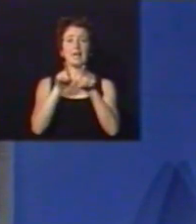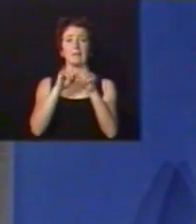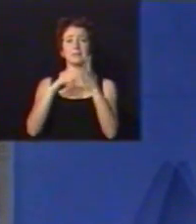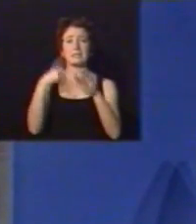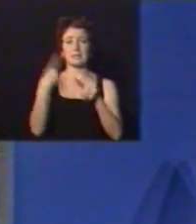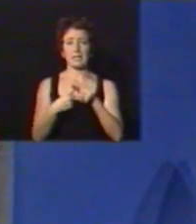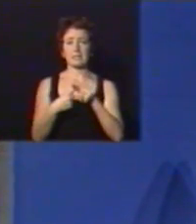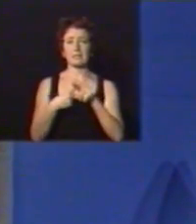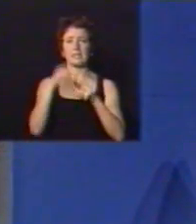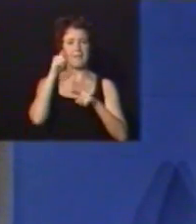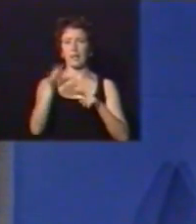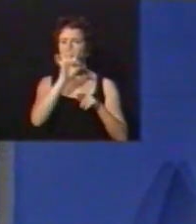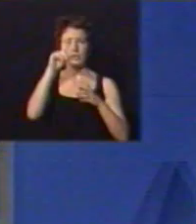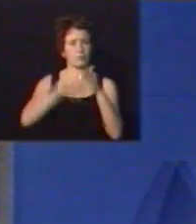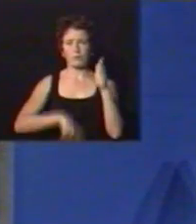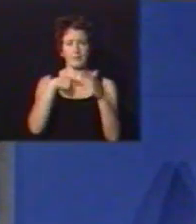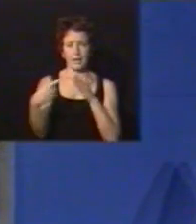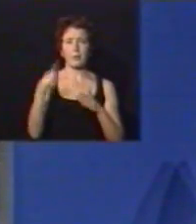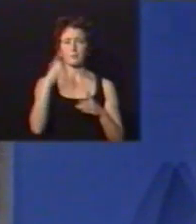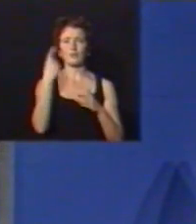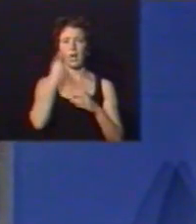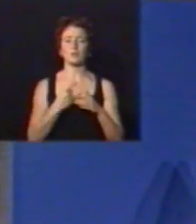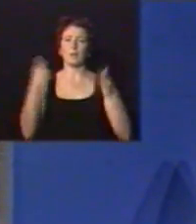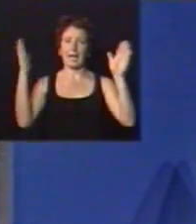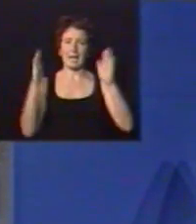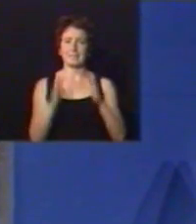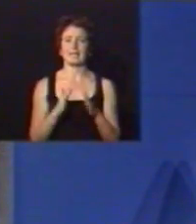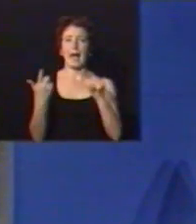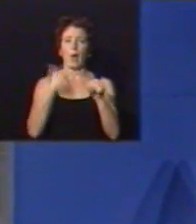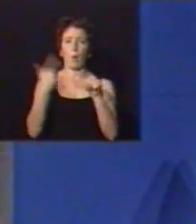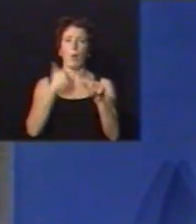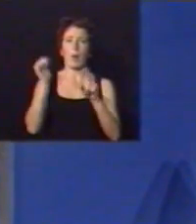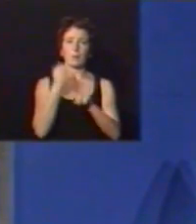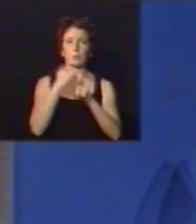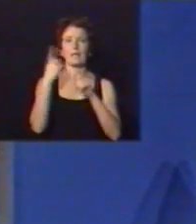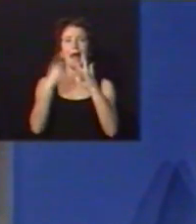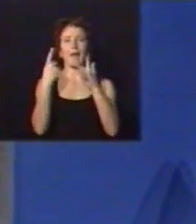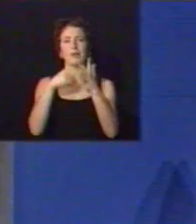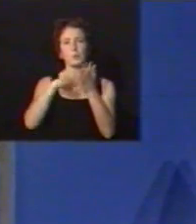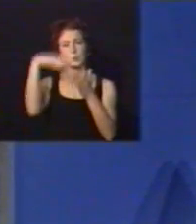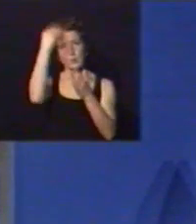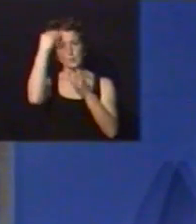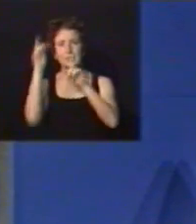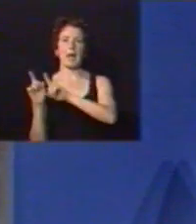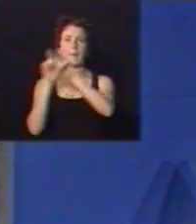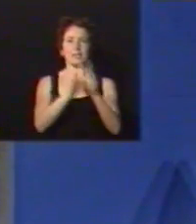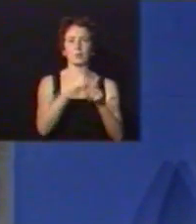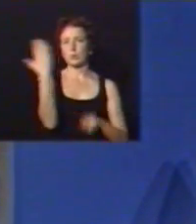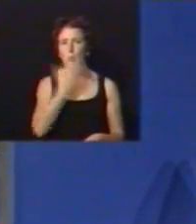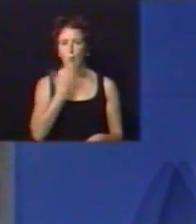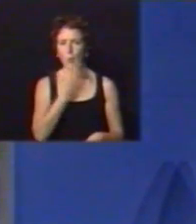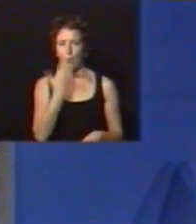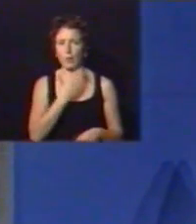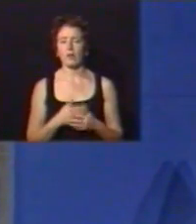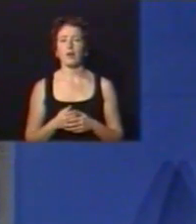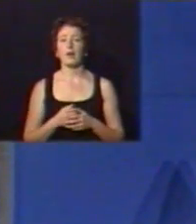discriminatory but aimed at reducing alcohol abuse and older students returning to the school. On a lighter note,